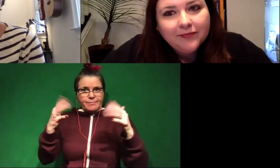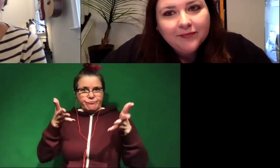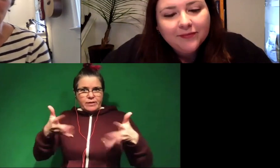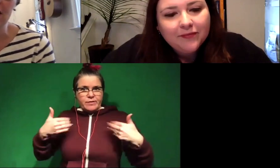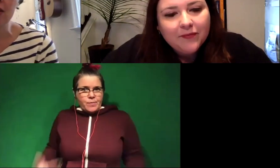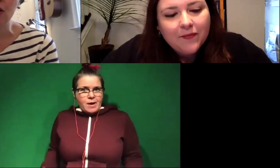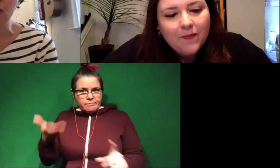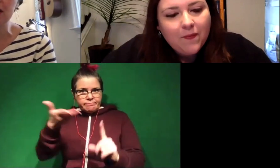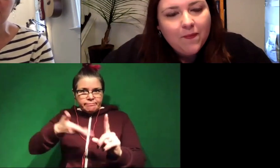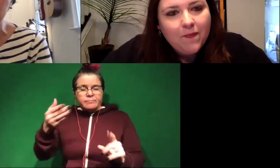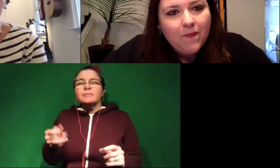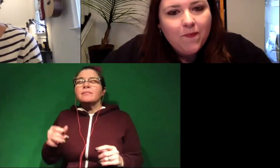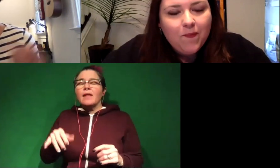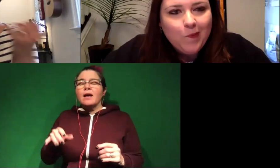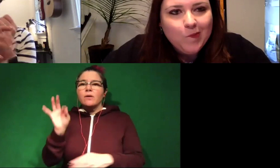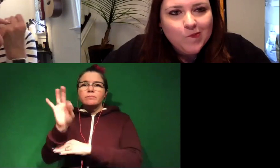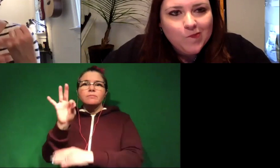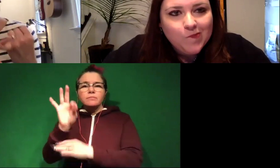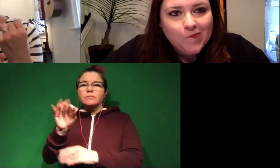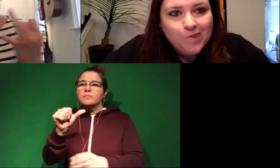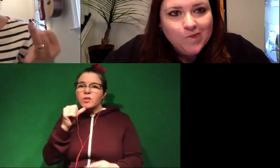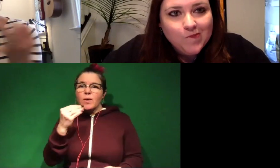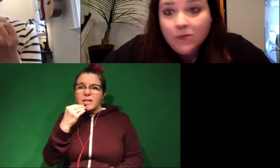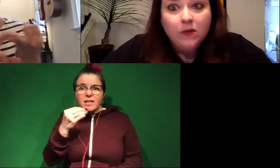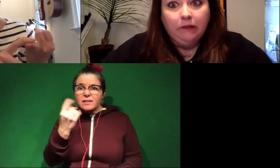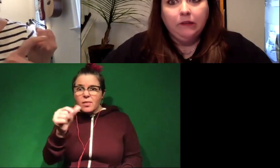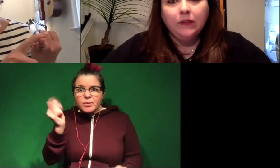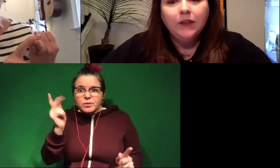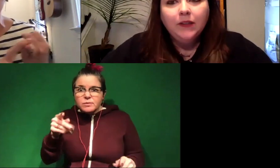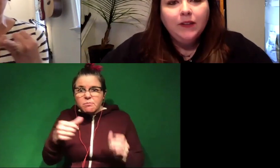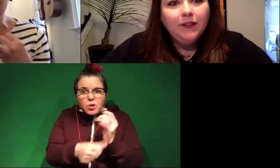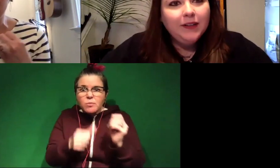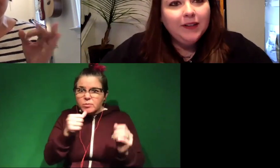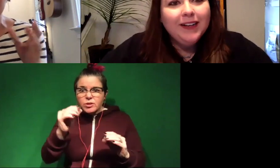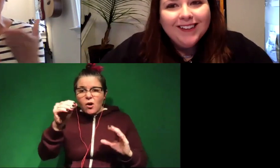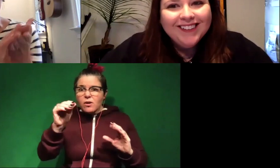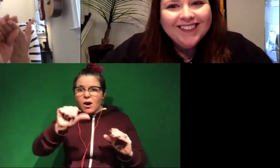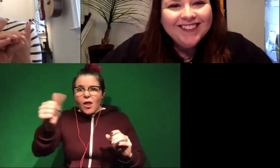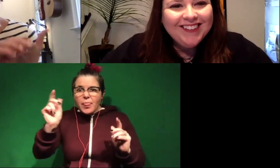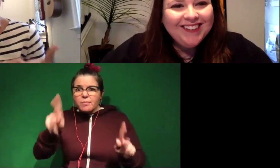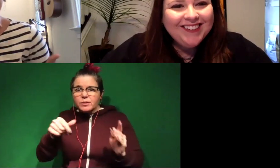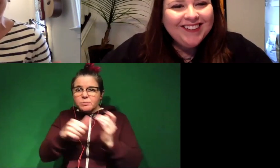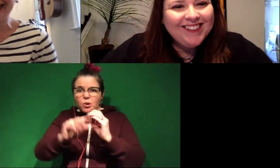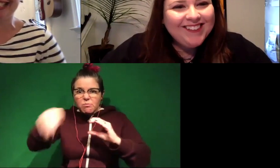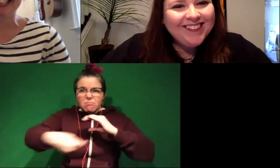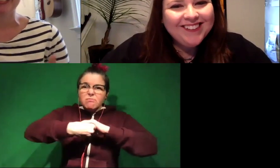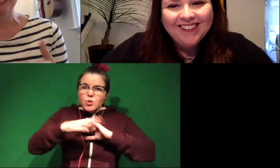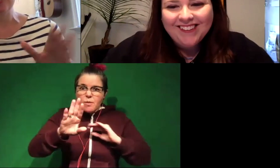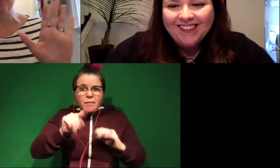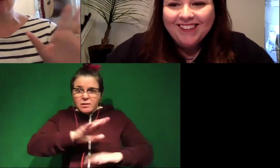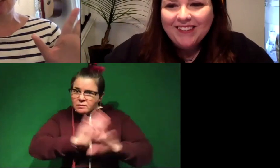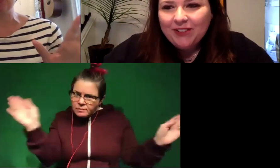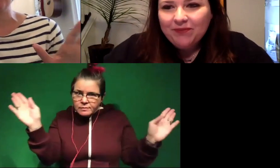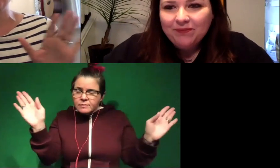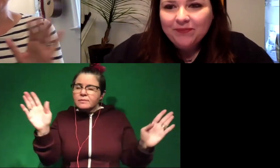that's the other thing. So I'm always telling my friends, don't eat anyone's poop. Don't put anyone's poop in your butt. Don't do anything like that.